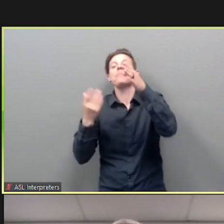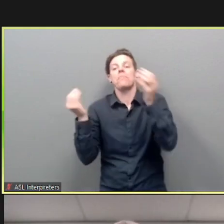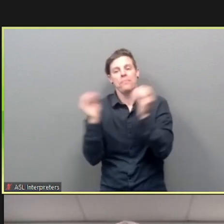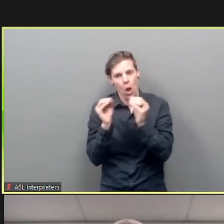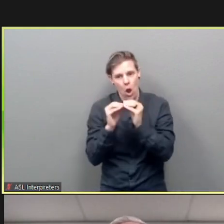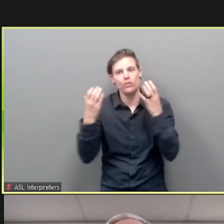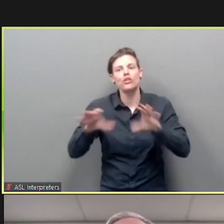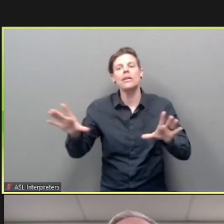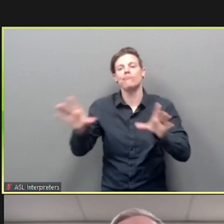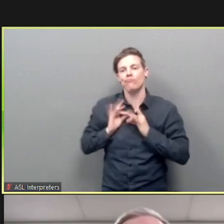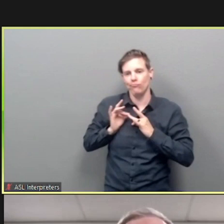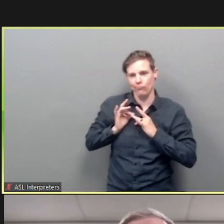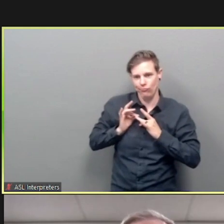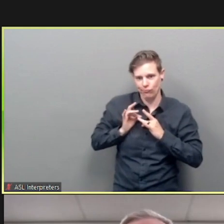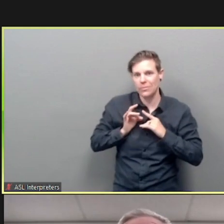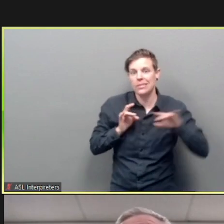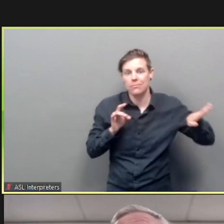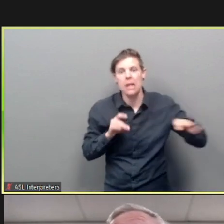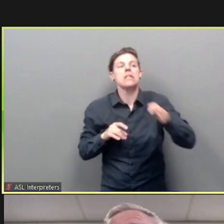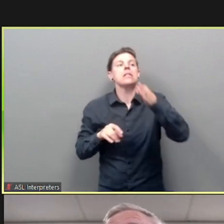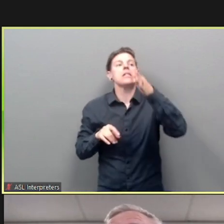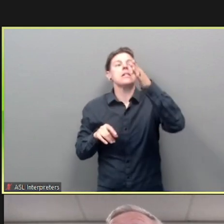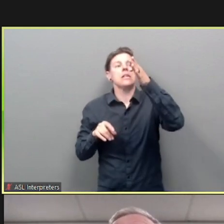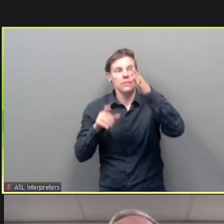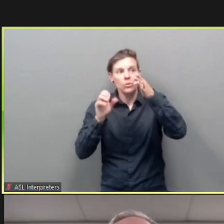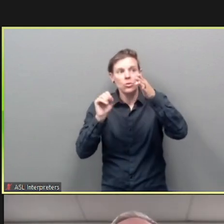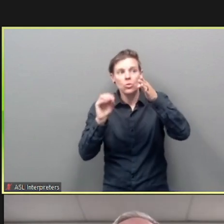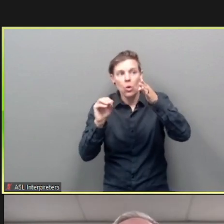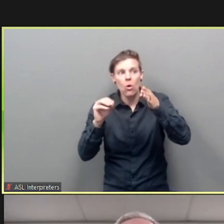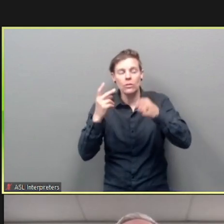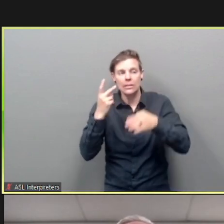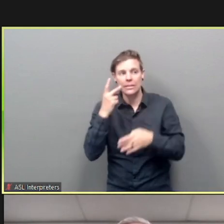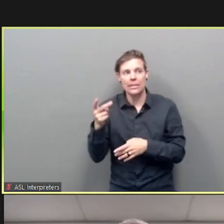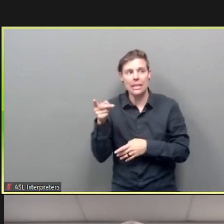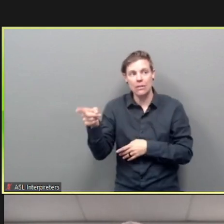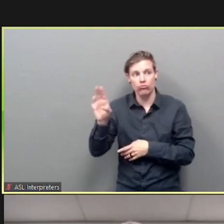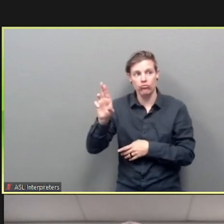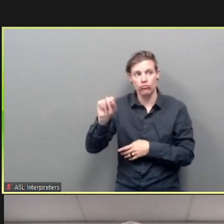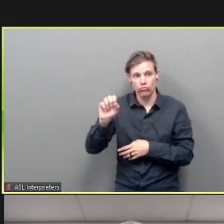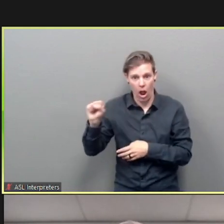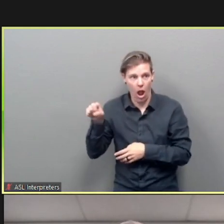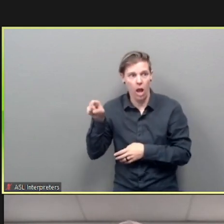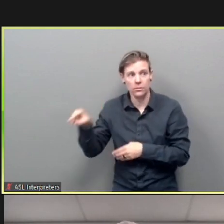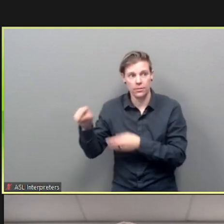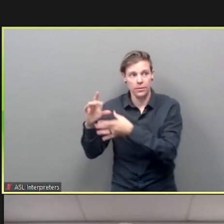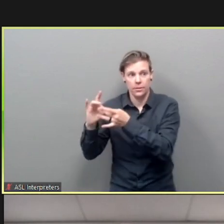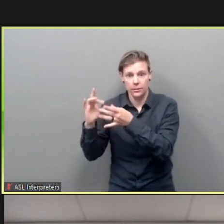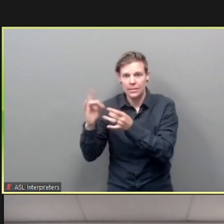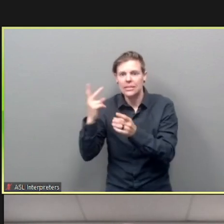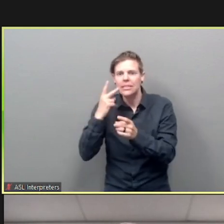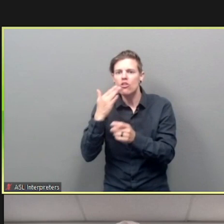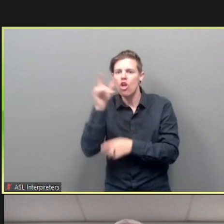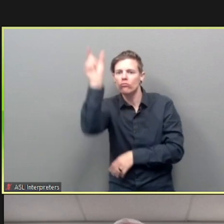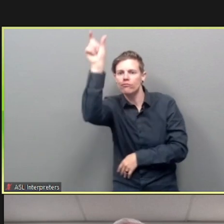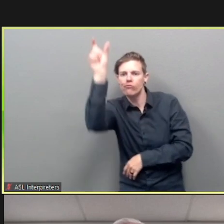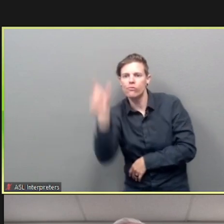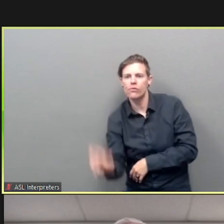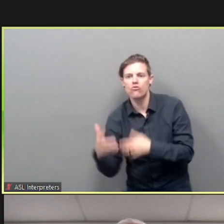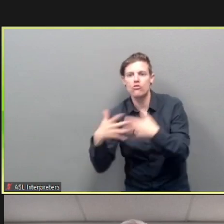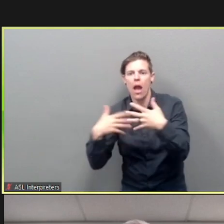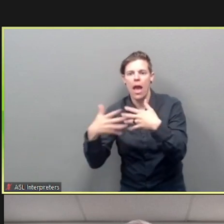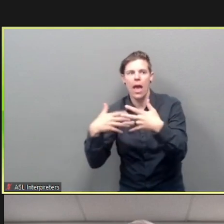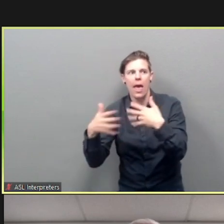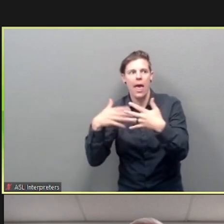Now, Christine will yell at me if I make any comments about what's going on in the gray, but it's not looking good there in the gray